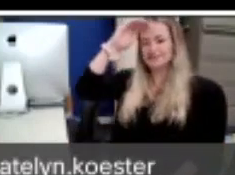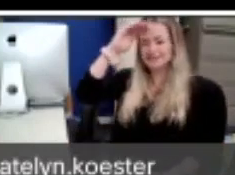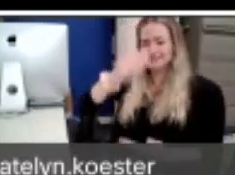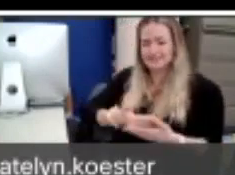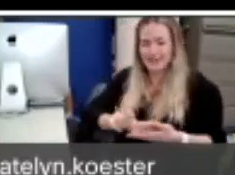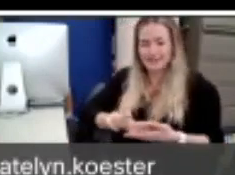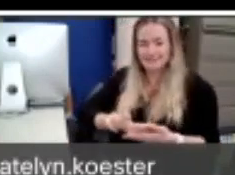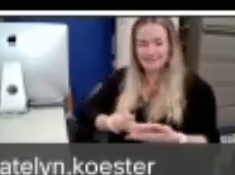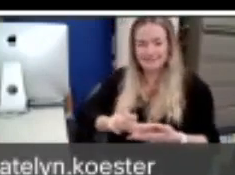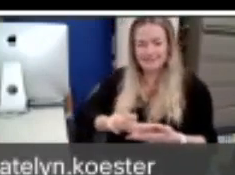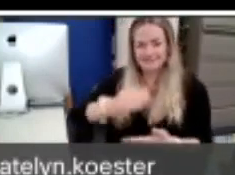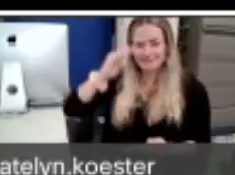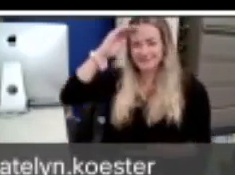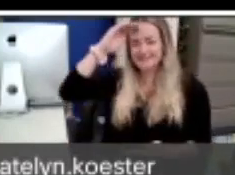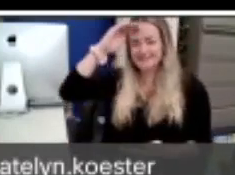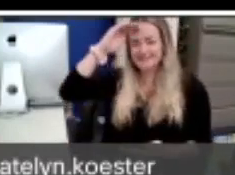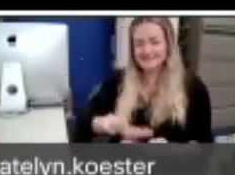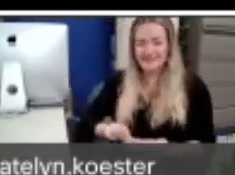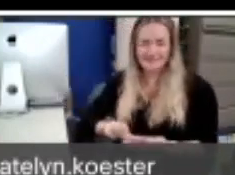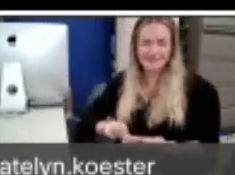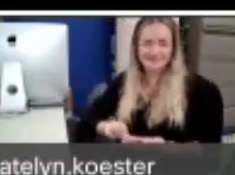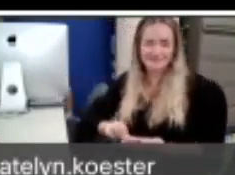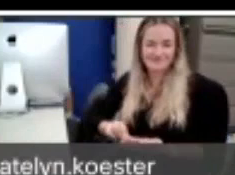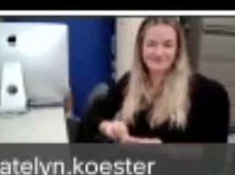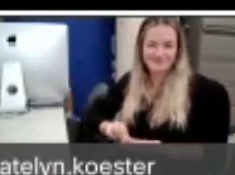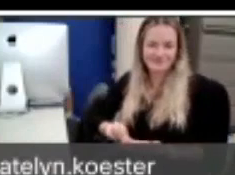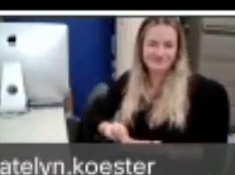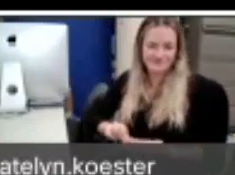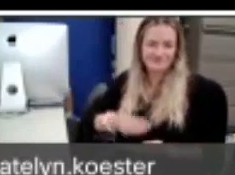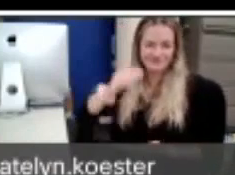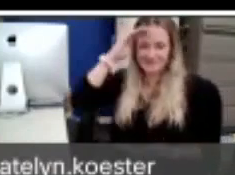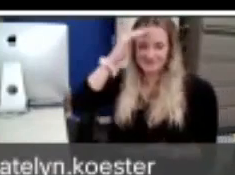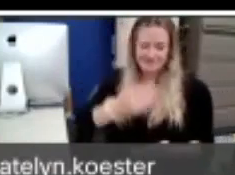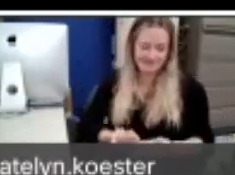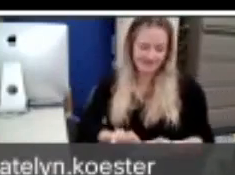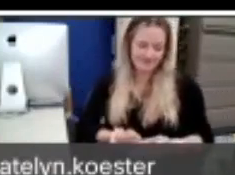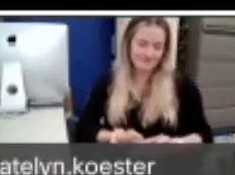And then boy, baby, is son.